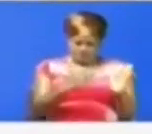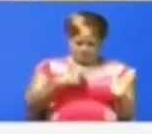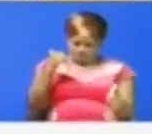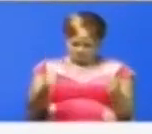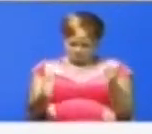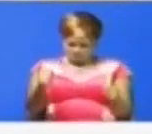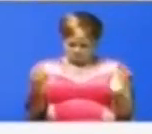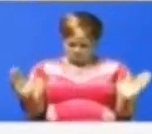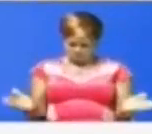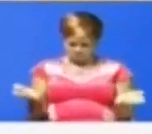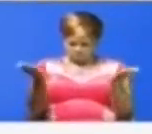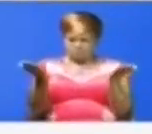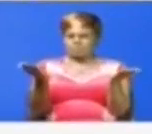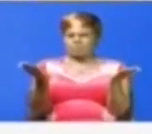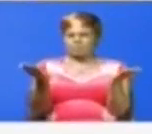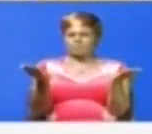to enhance